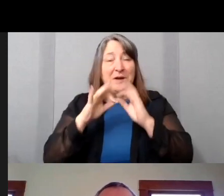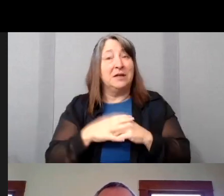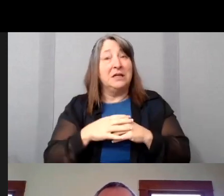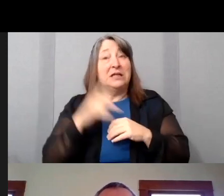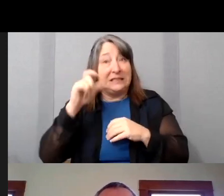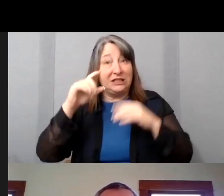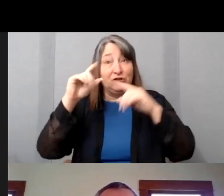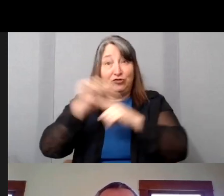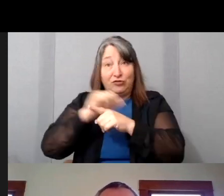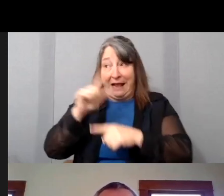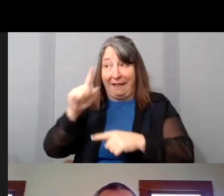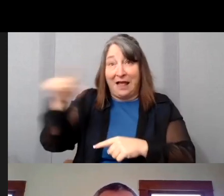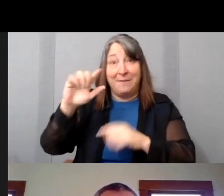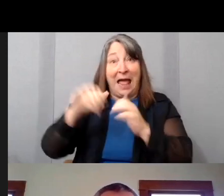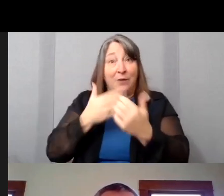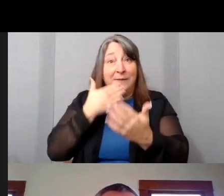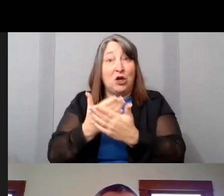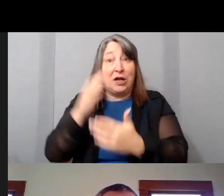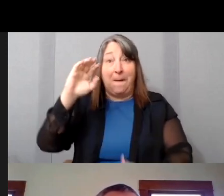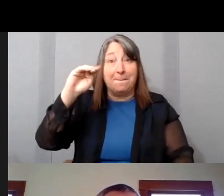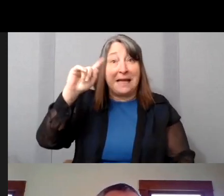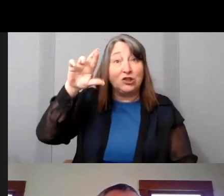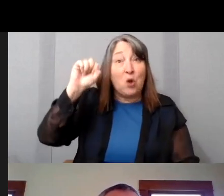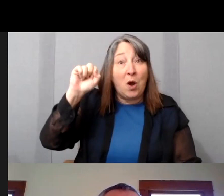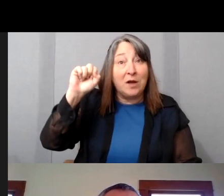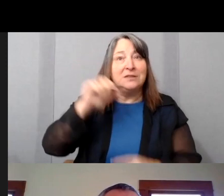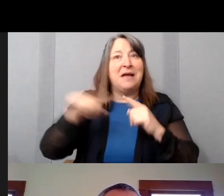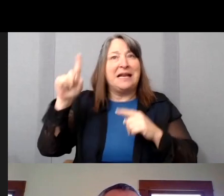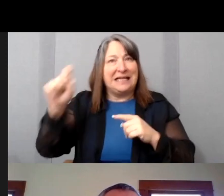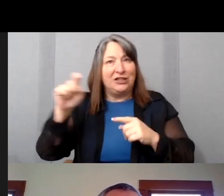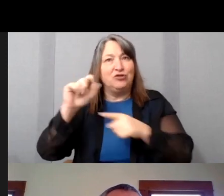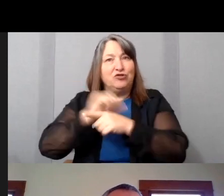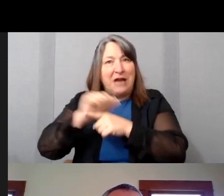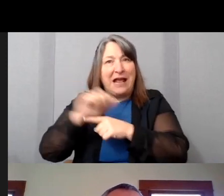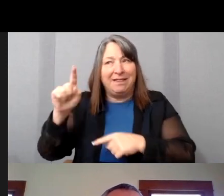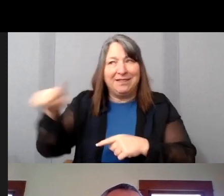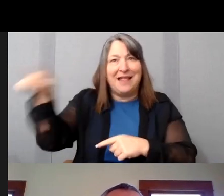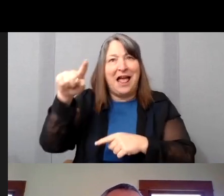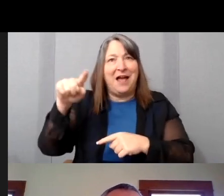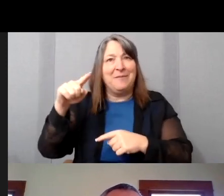need to train them how to do this using whatever technology is going to be used.